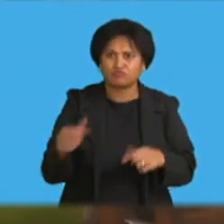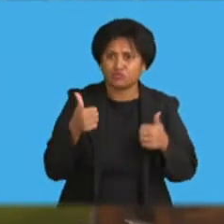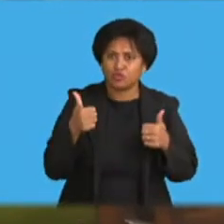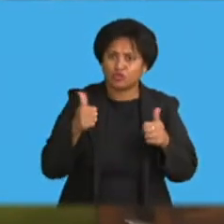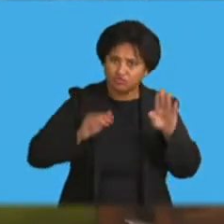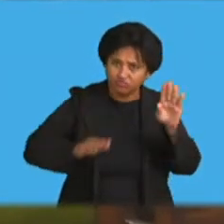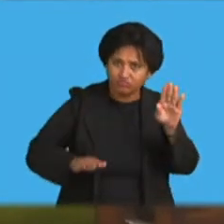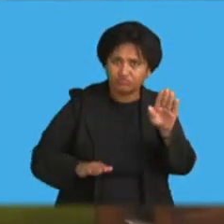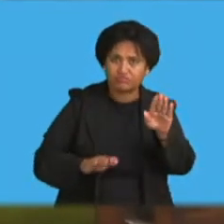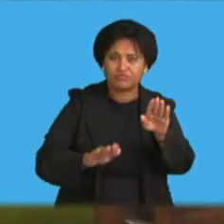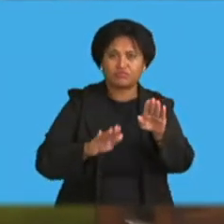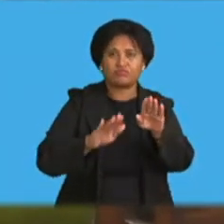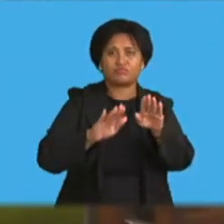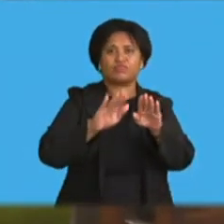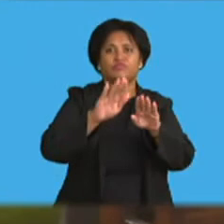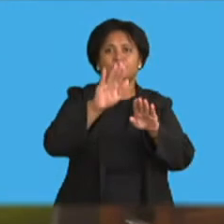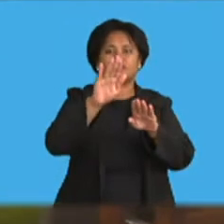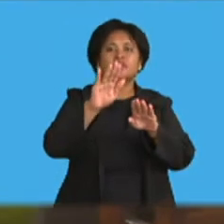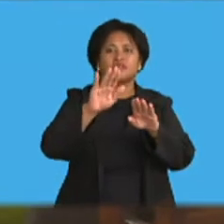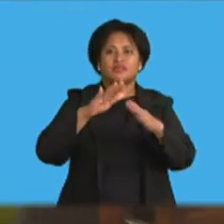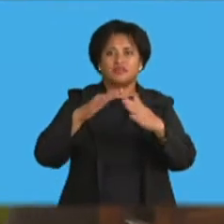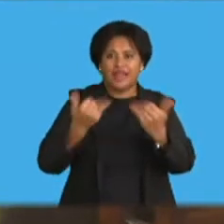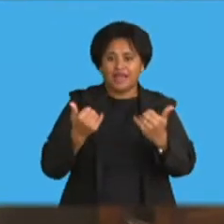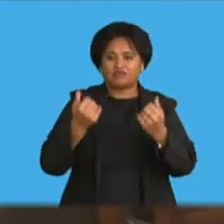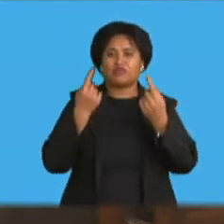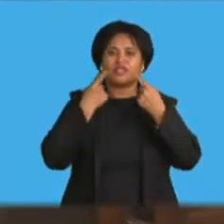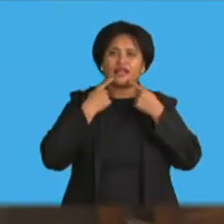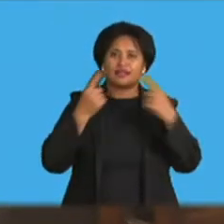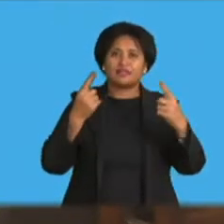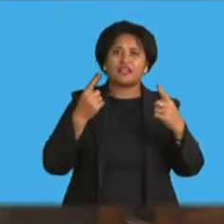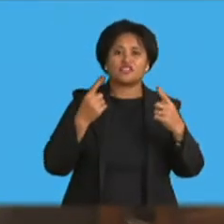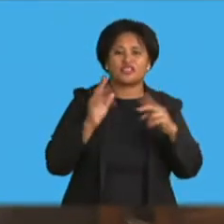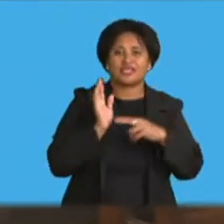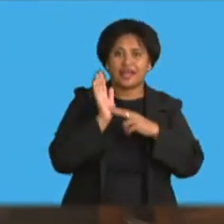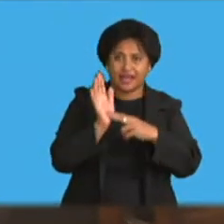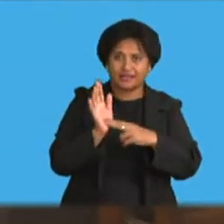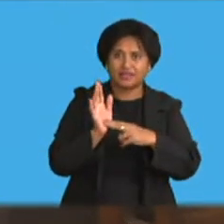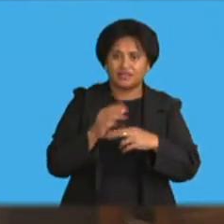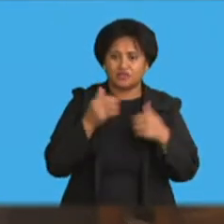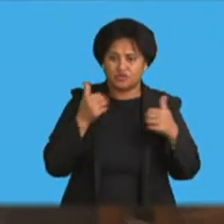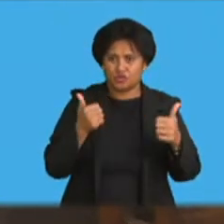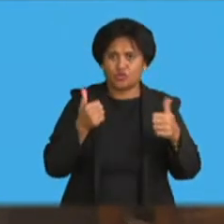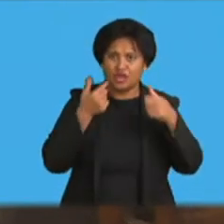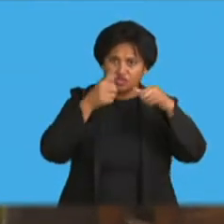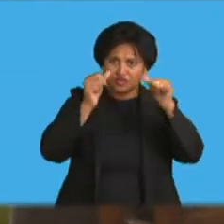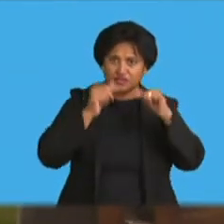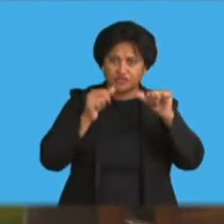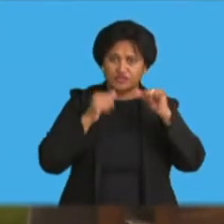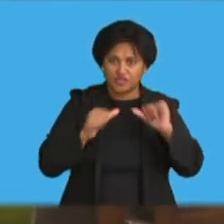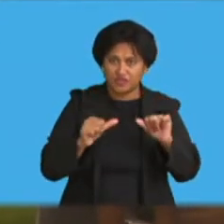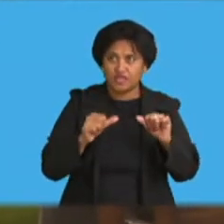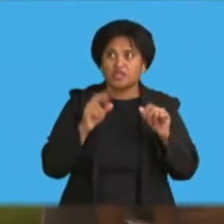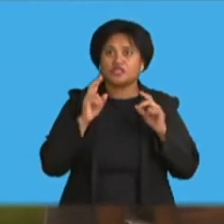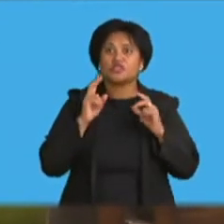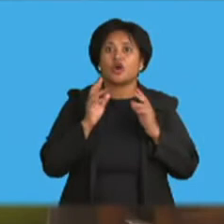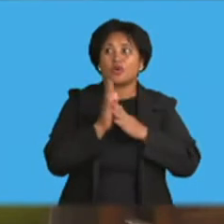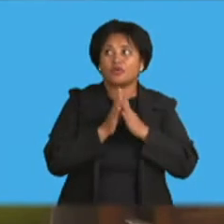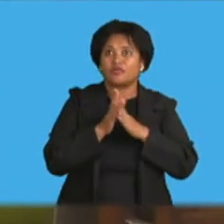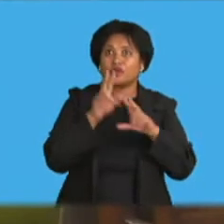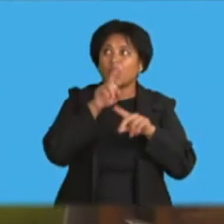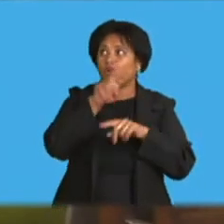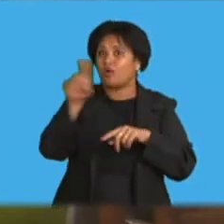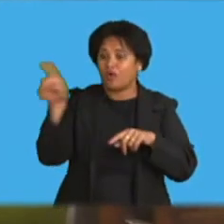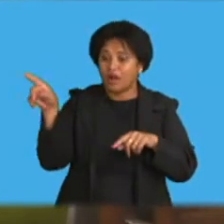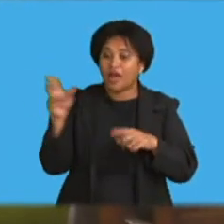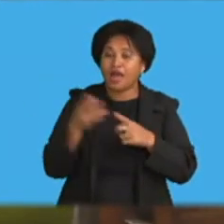towards realizing the aspirations set out in the Nadi Declaration. We look forward to working with all of our member countries to help address these key